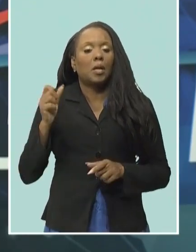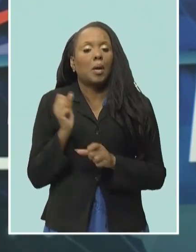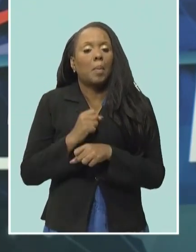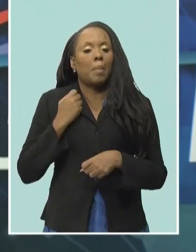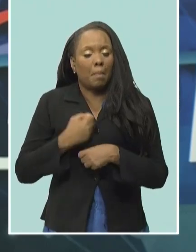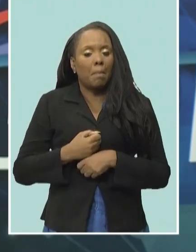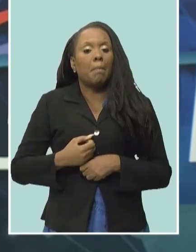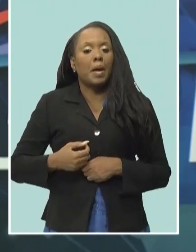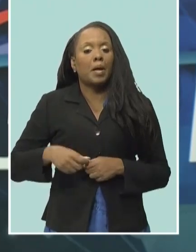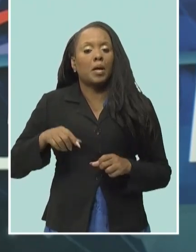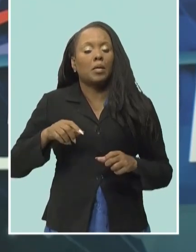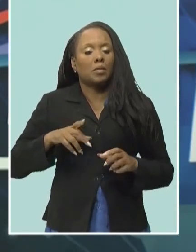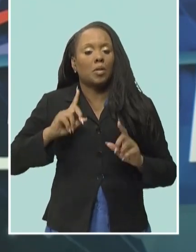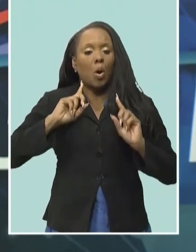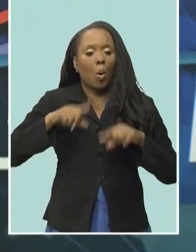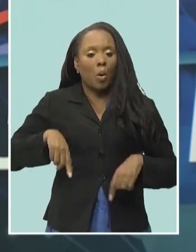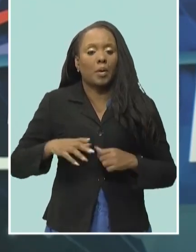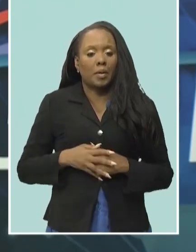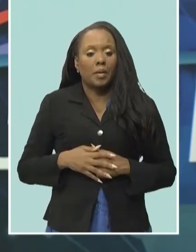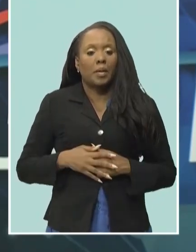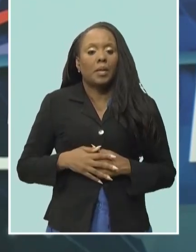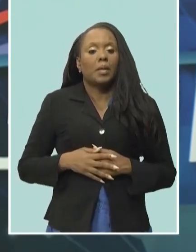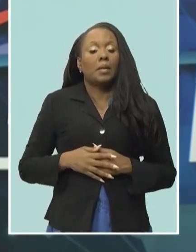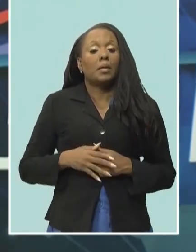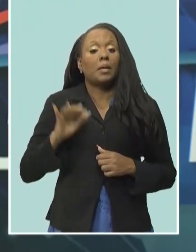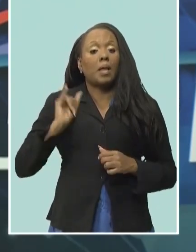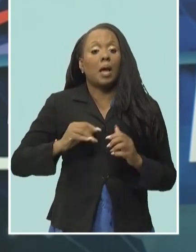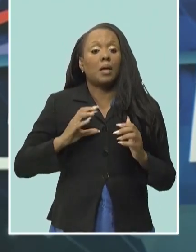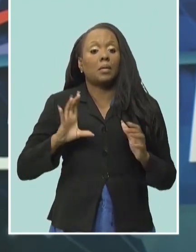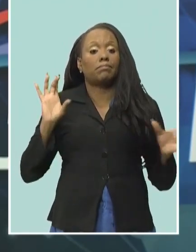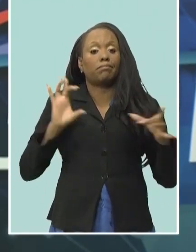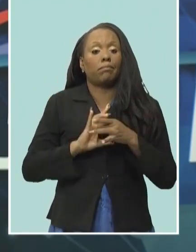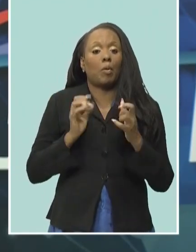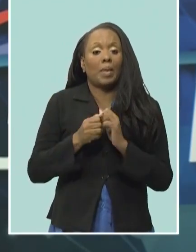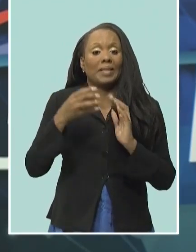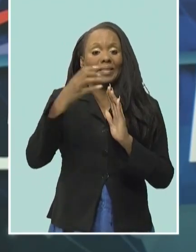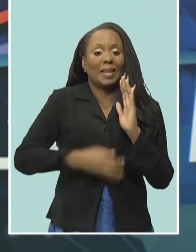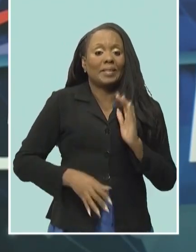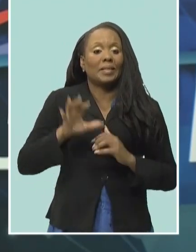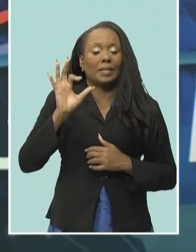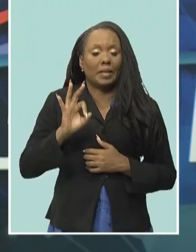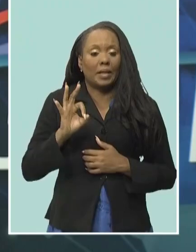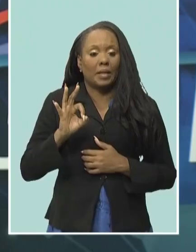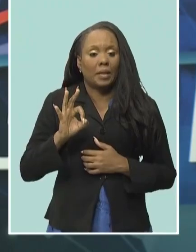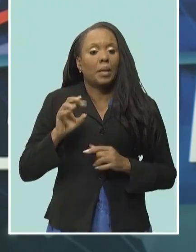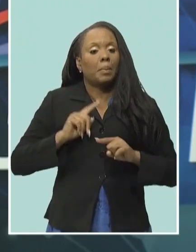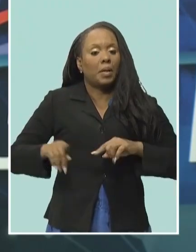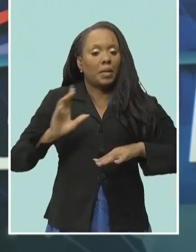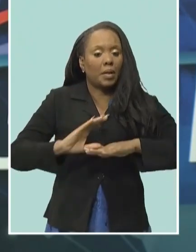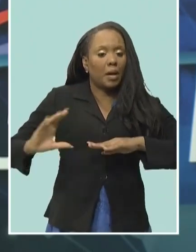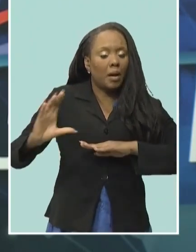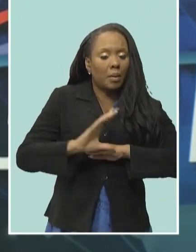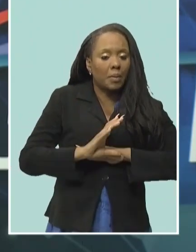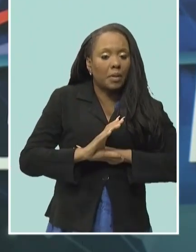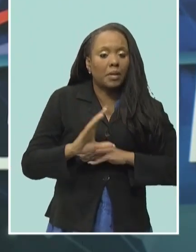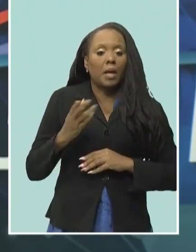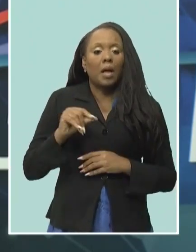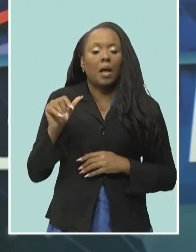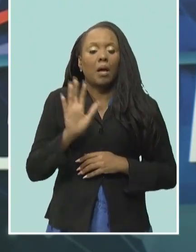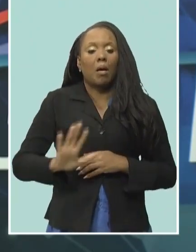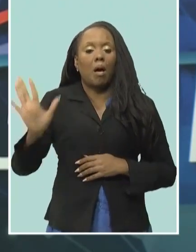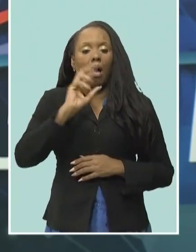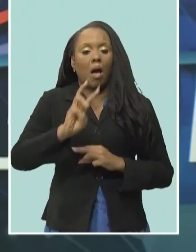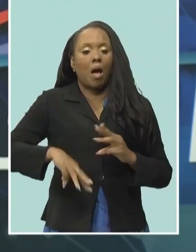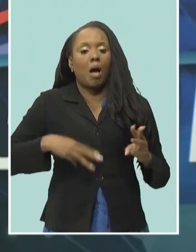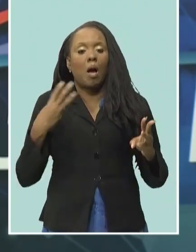relation to Section 9, since there's now a vast amount of jurisprudence within the Caribbean and beyond, which has struck down the offence of buggery